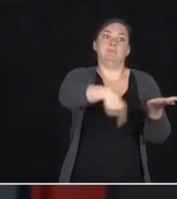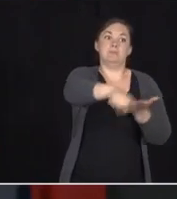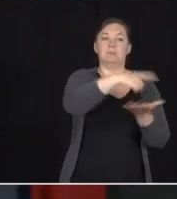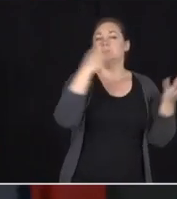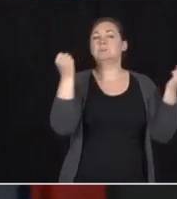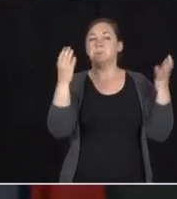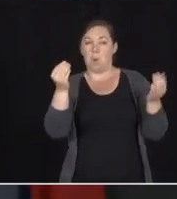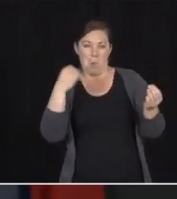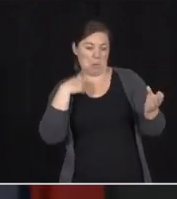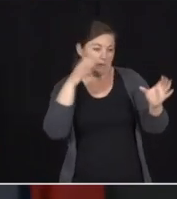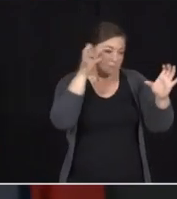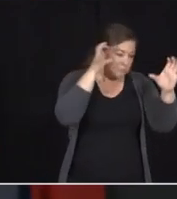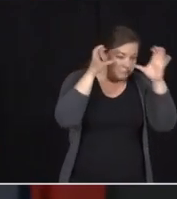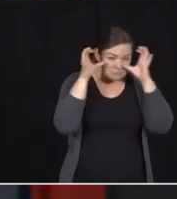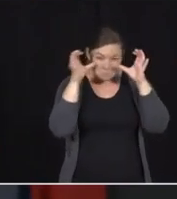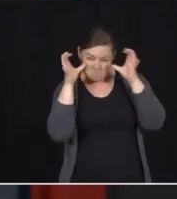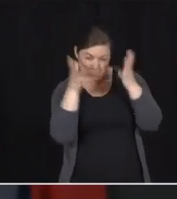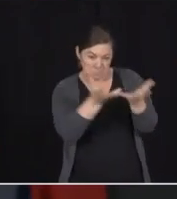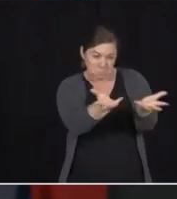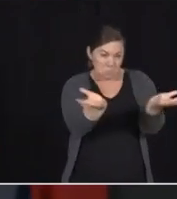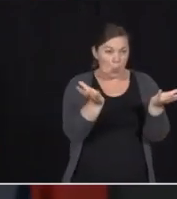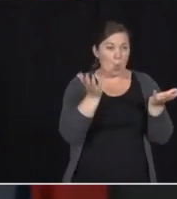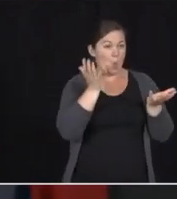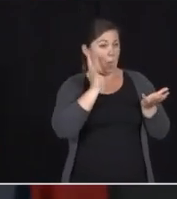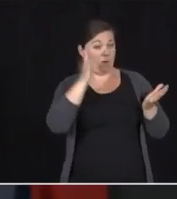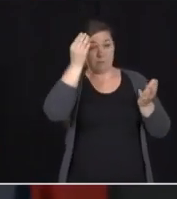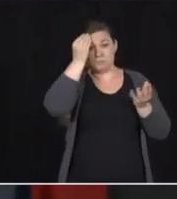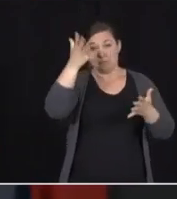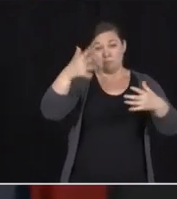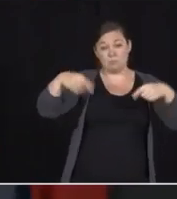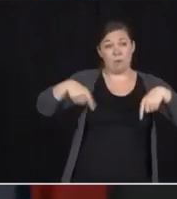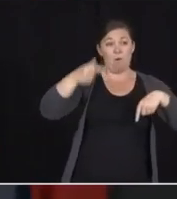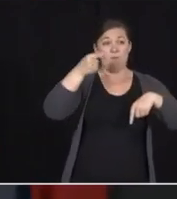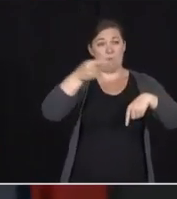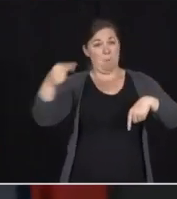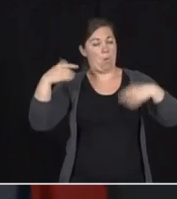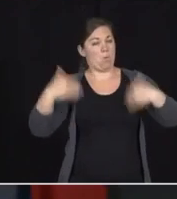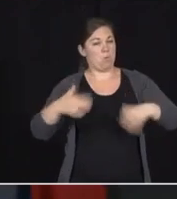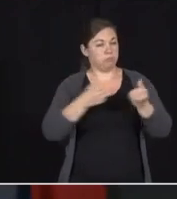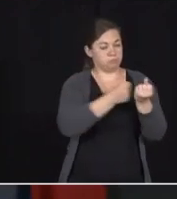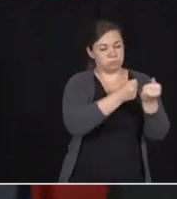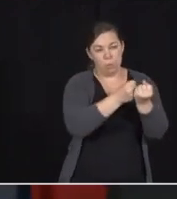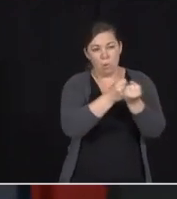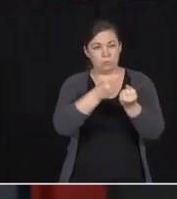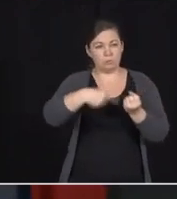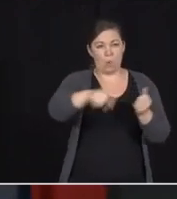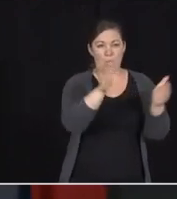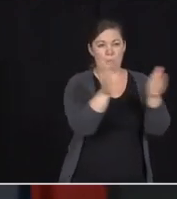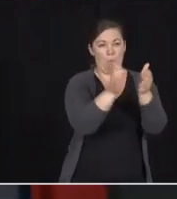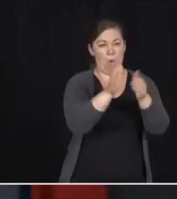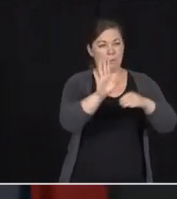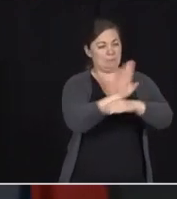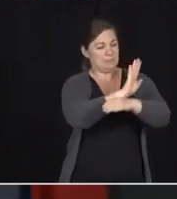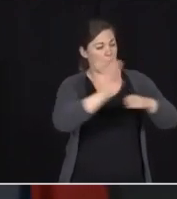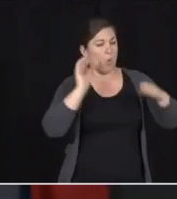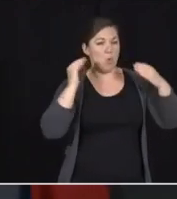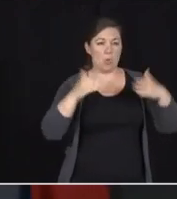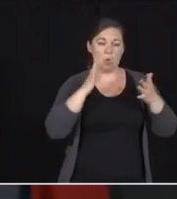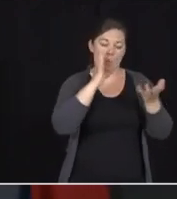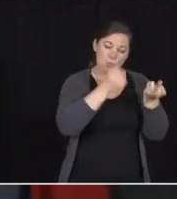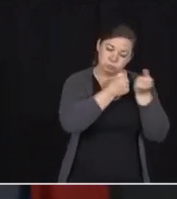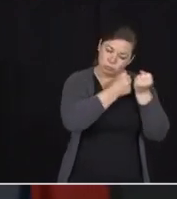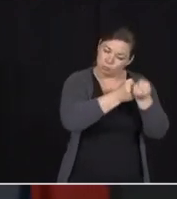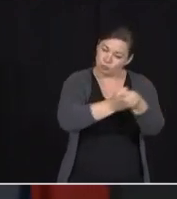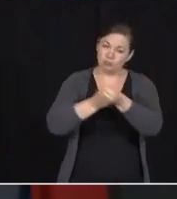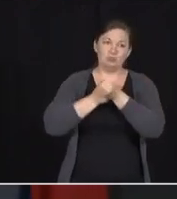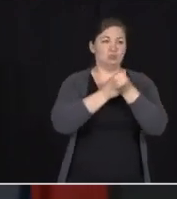move forward. But this government will do anything it can to support our small businesses. We'll do anything we can to support our restaurant owners, and this